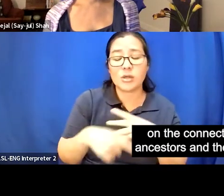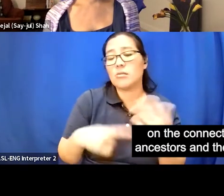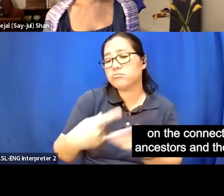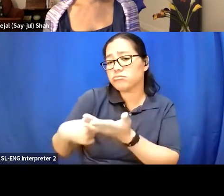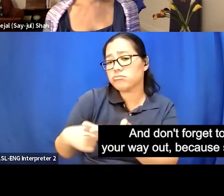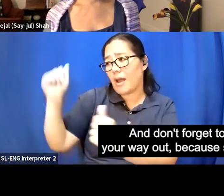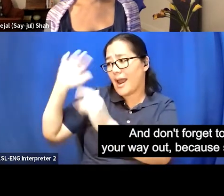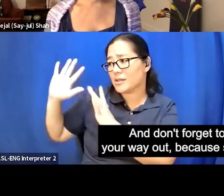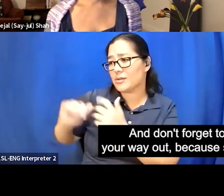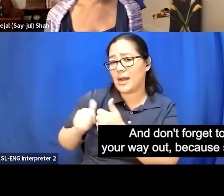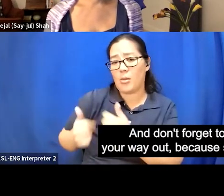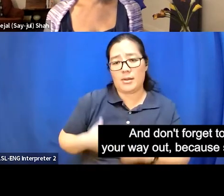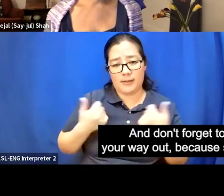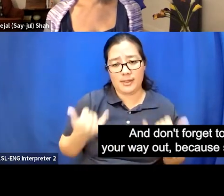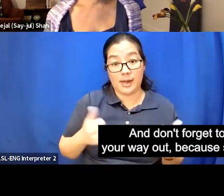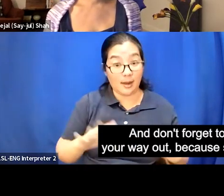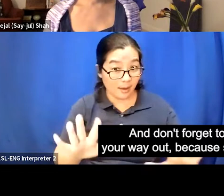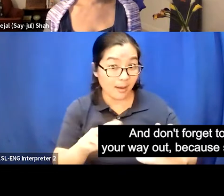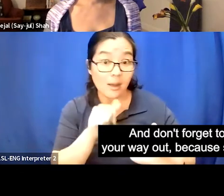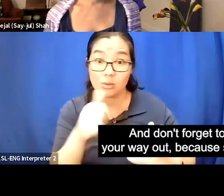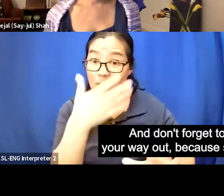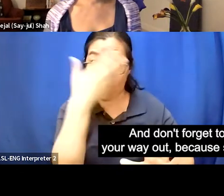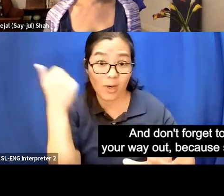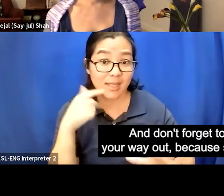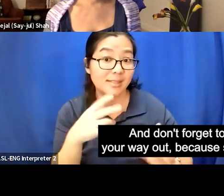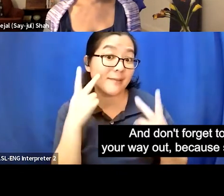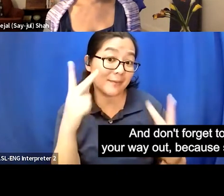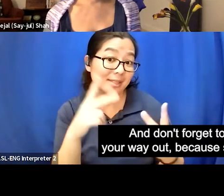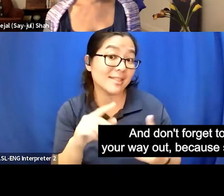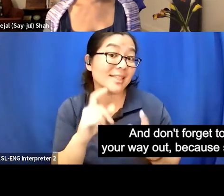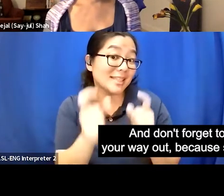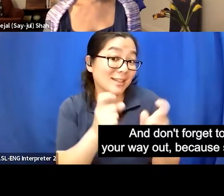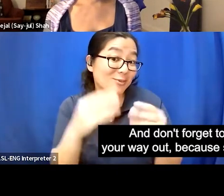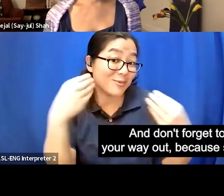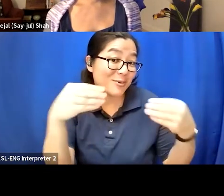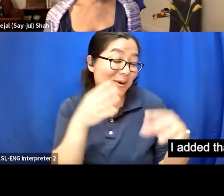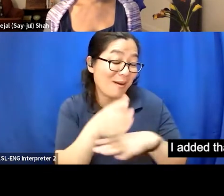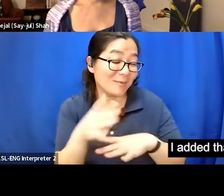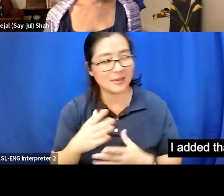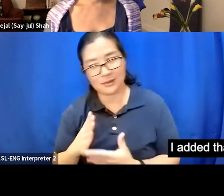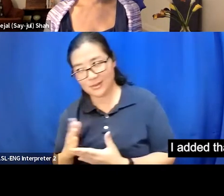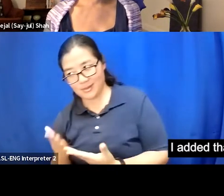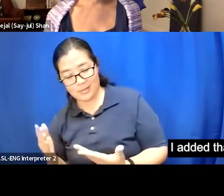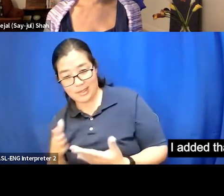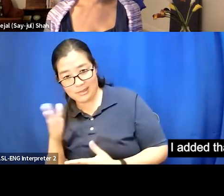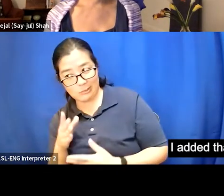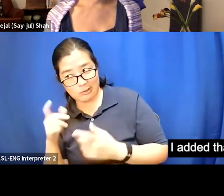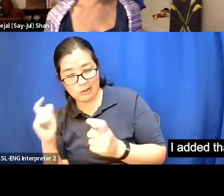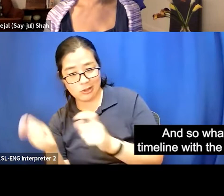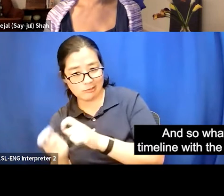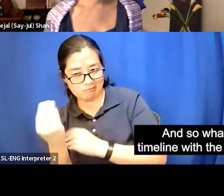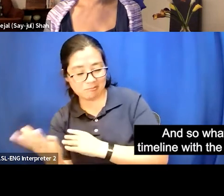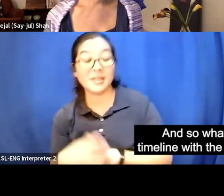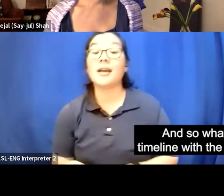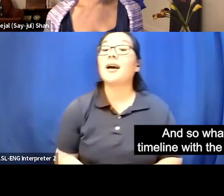today. And don't forget to visit the gift shop on your way out, because some things don't change. I added that part, sorry.